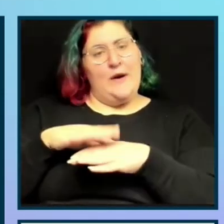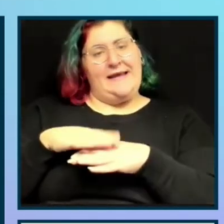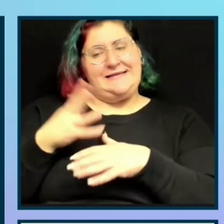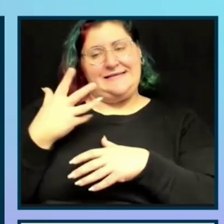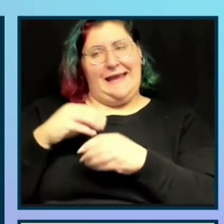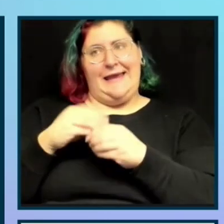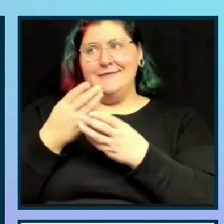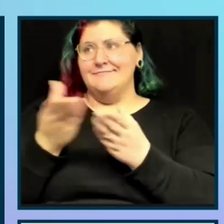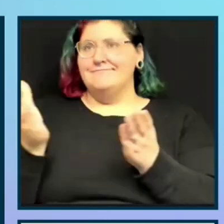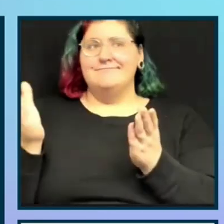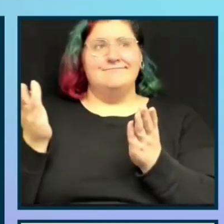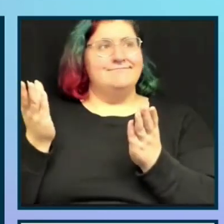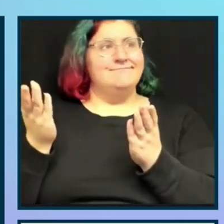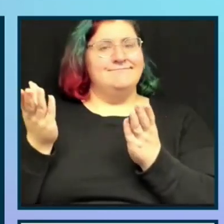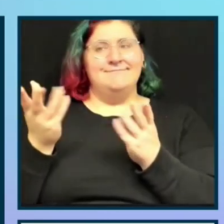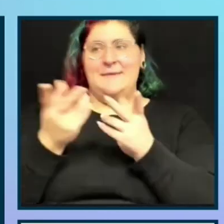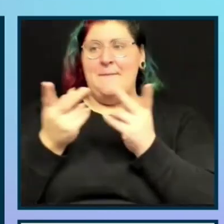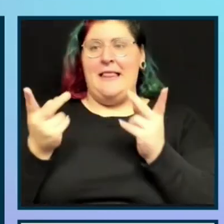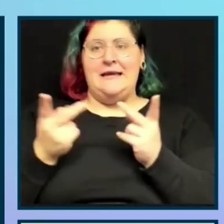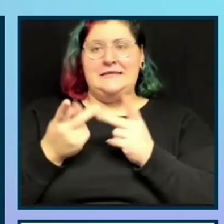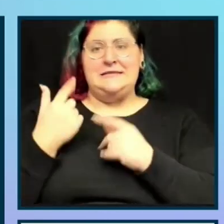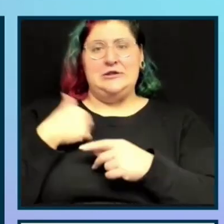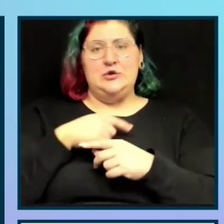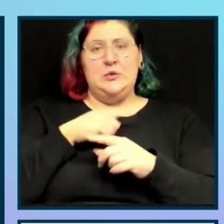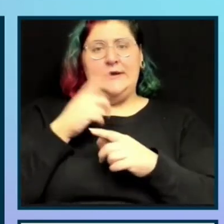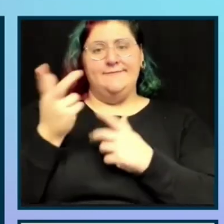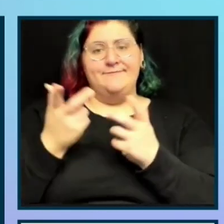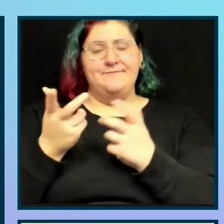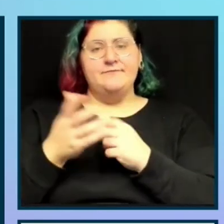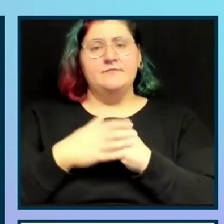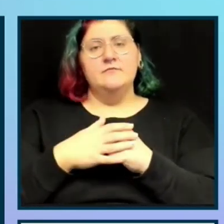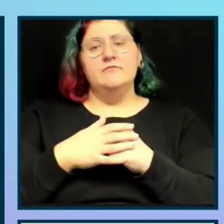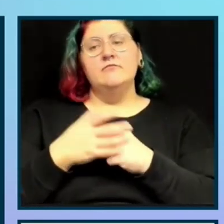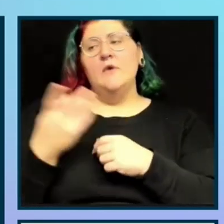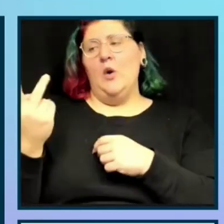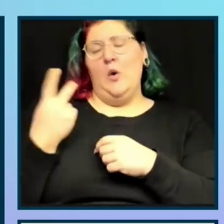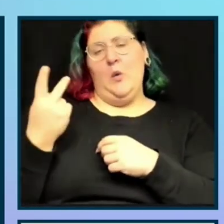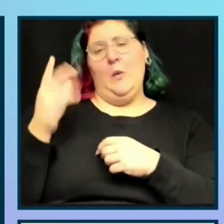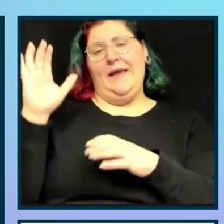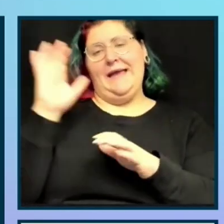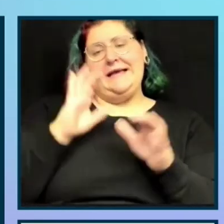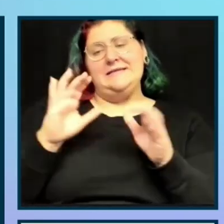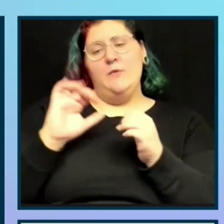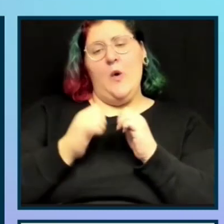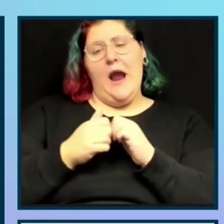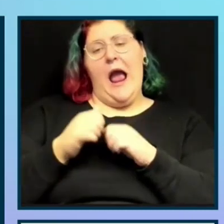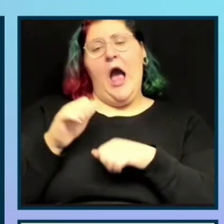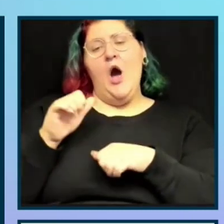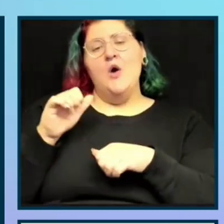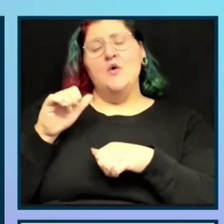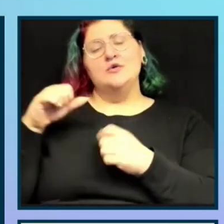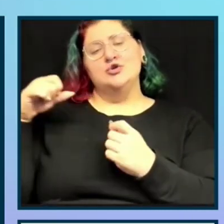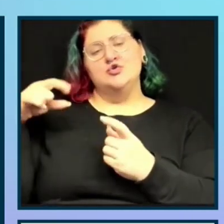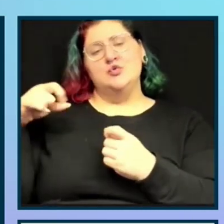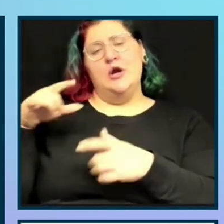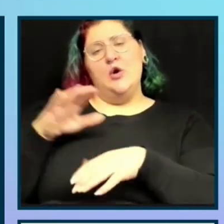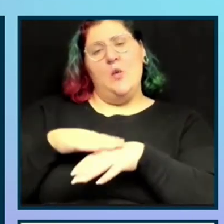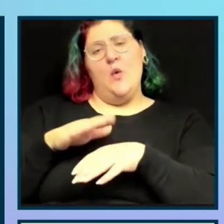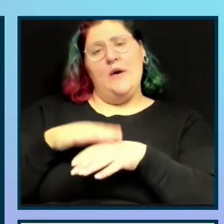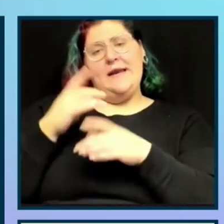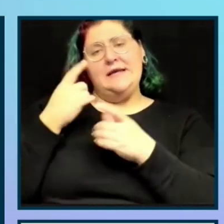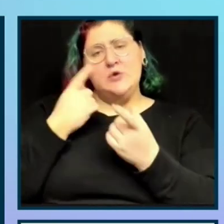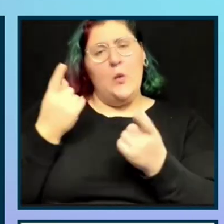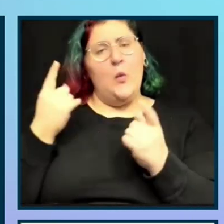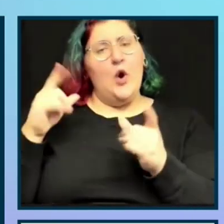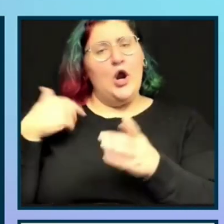As Tori and I explored how trigger warnings work in virtual versus physical spaces, what we were actually talking about were